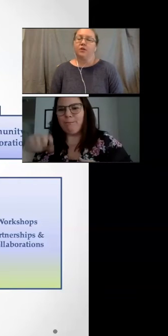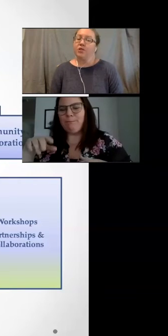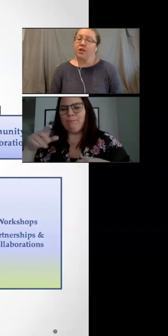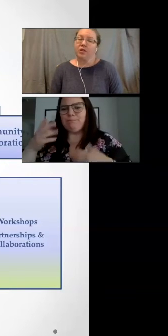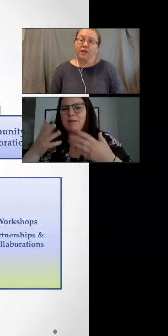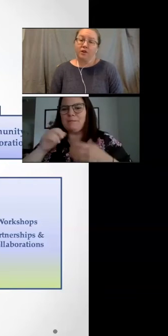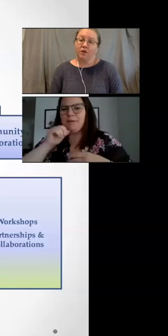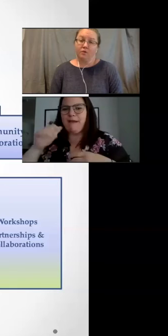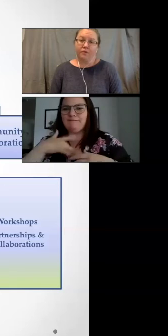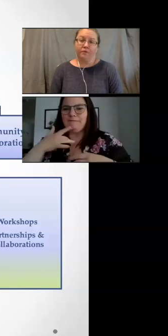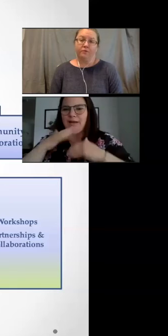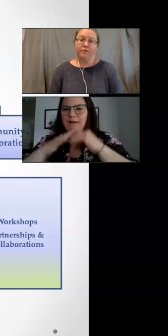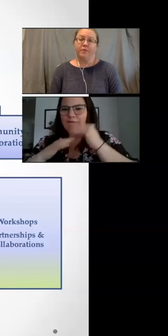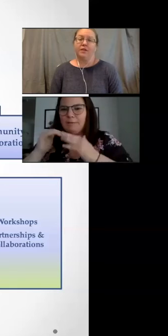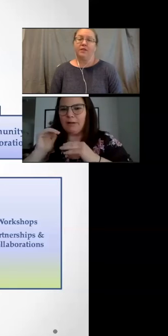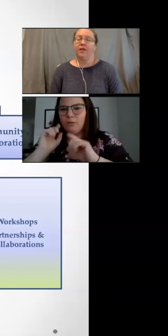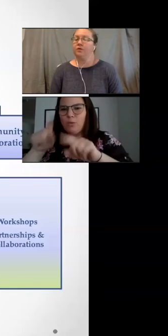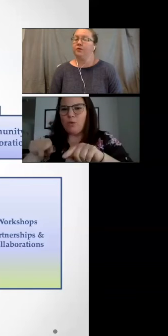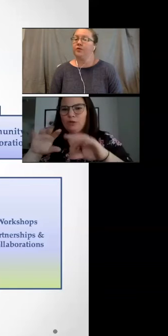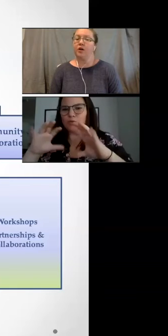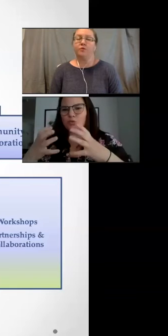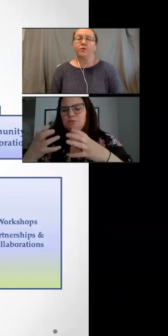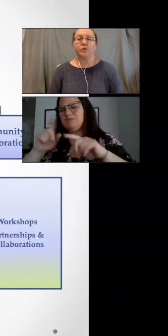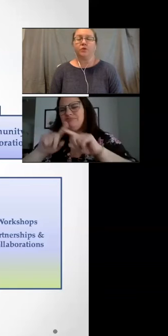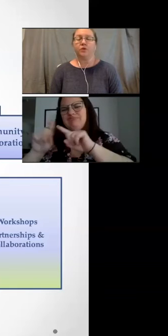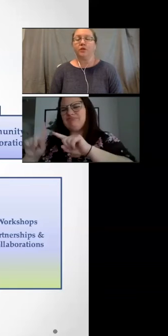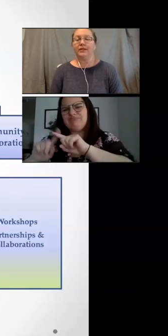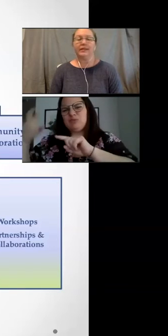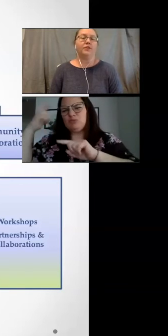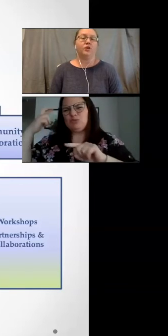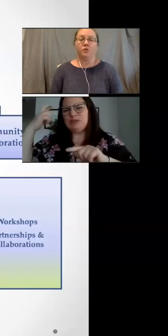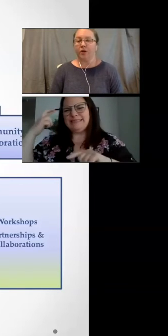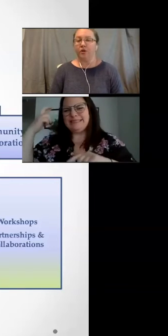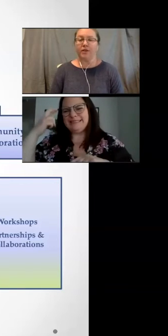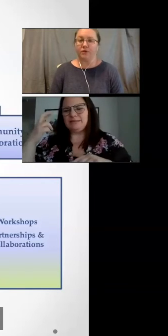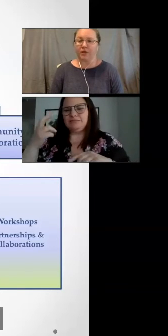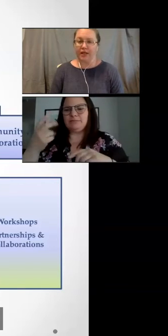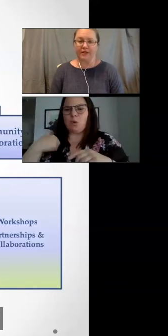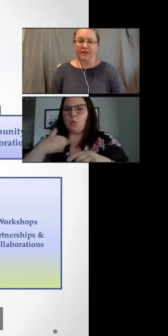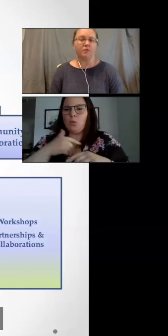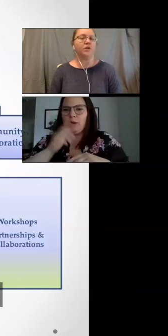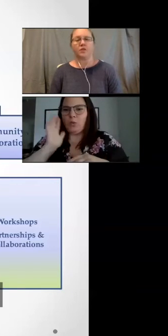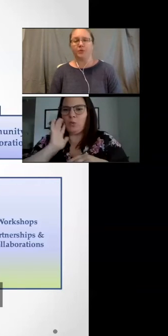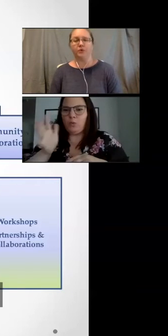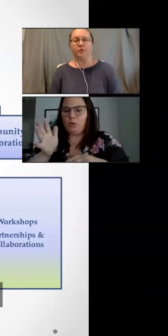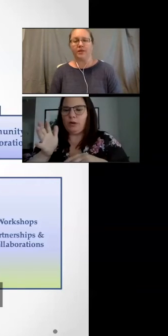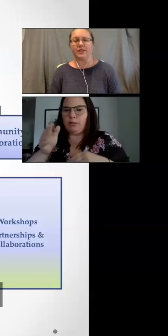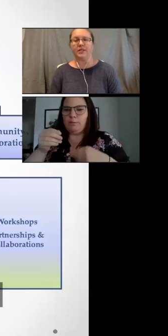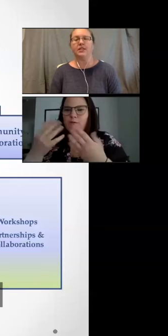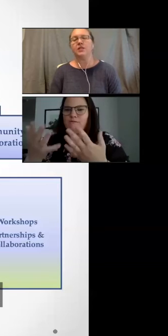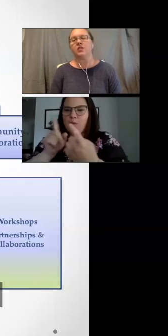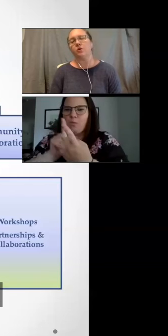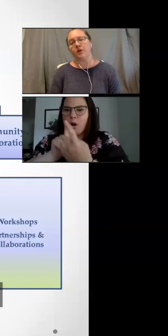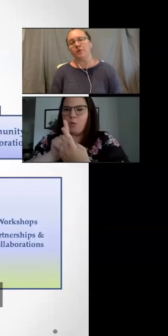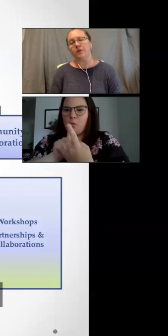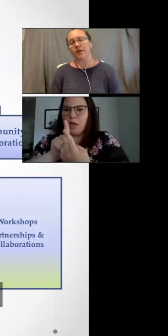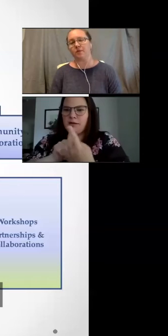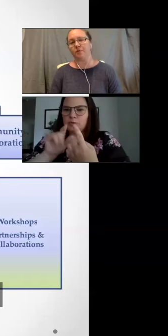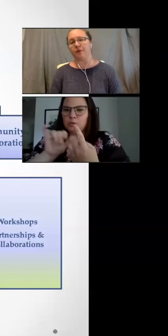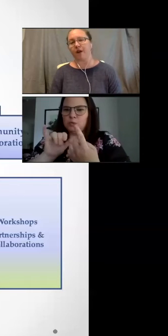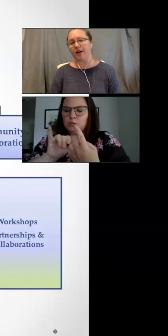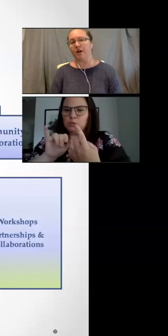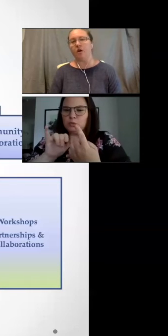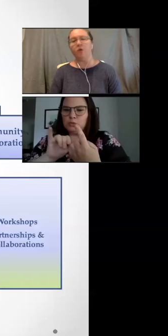there could be challenges at home. Maybe they don't feel comfortable leaving home and going to a class. There are multiple reasons. And so we will